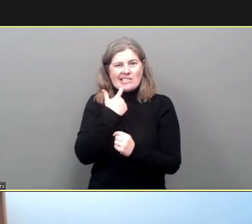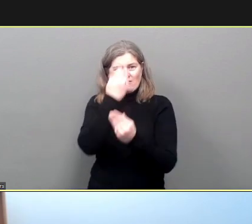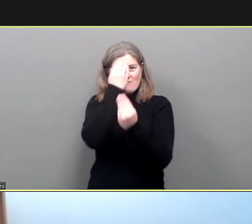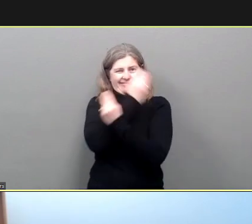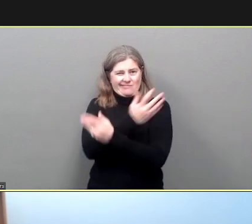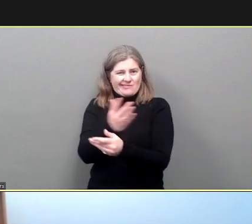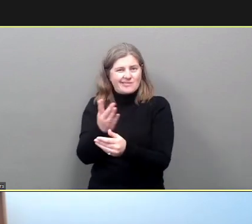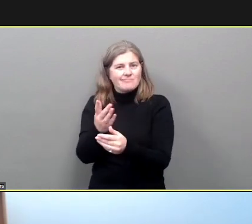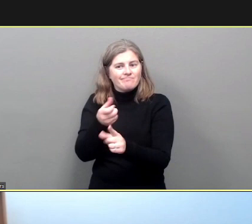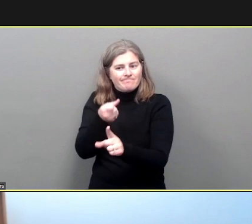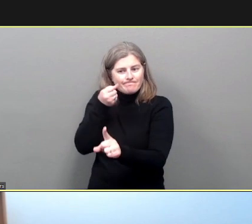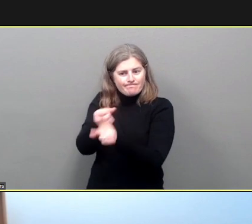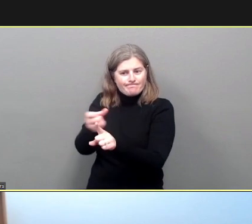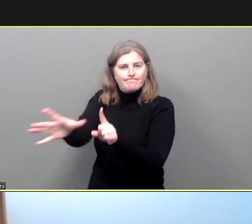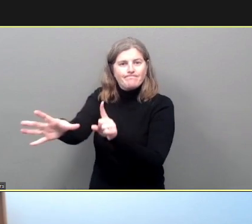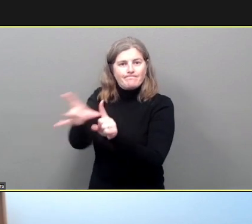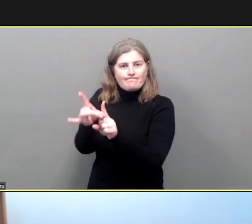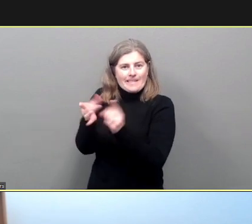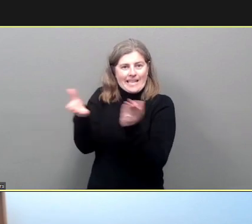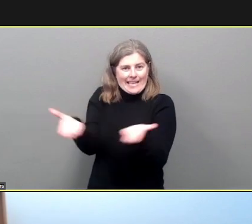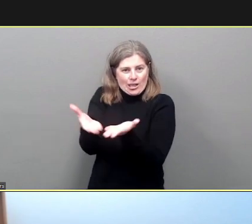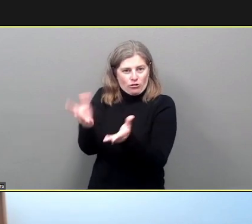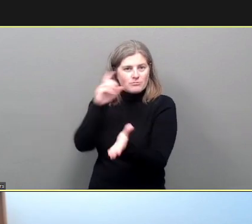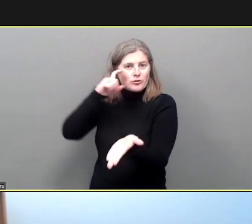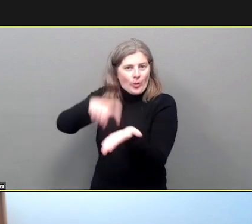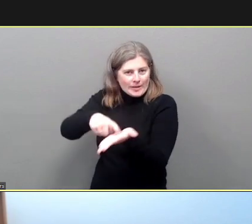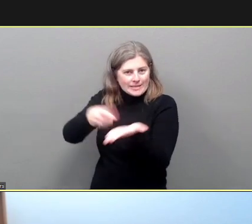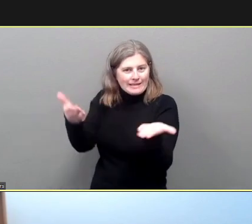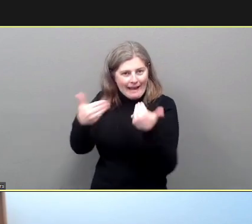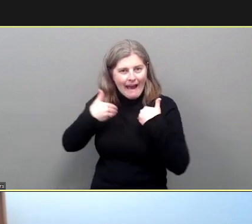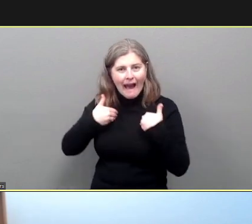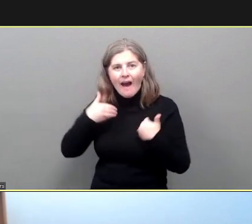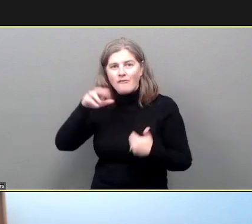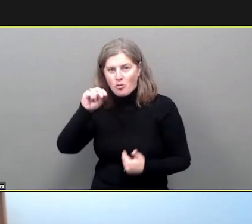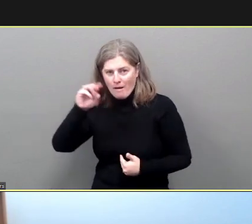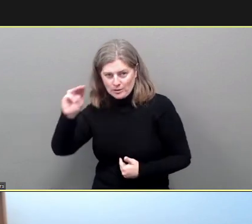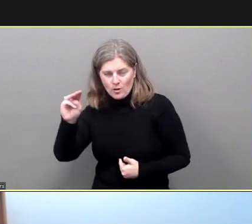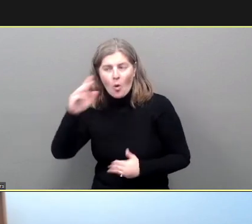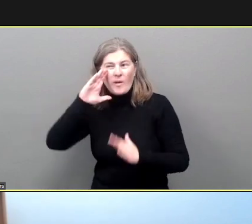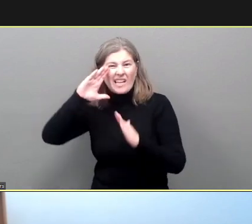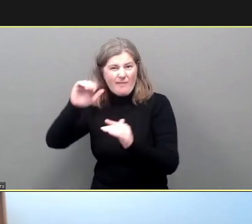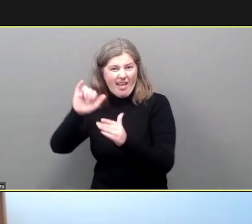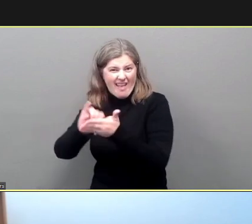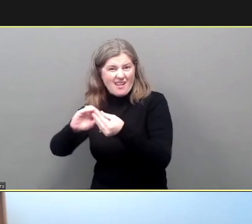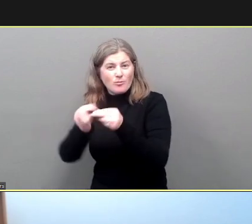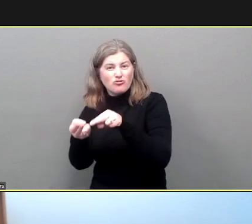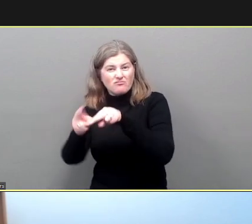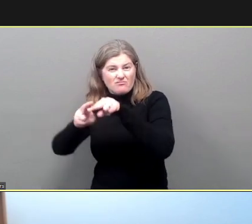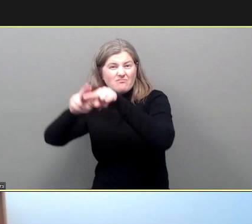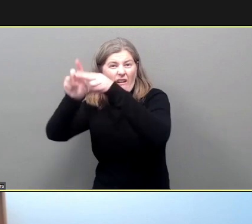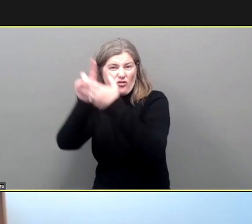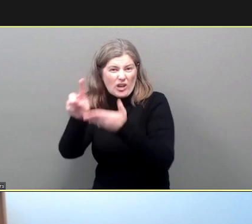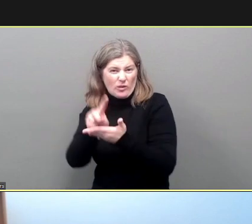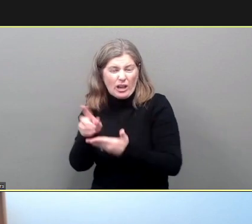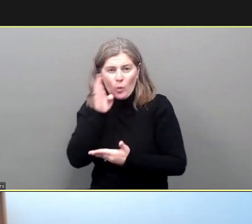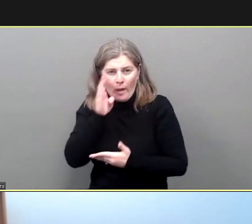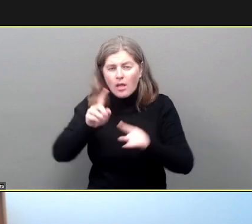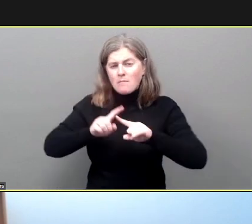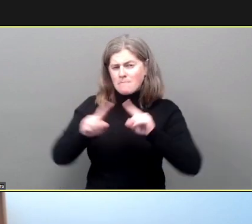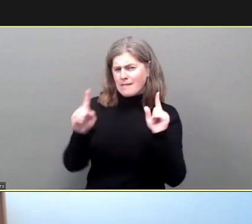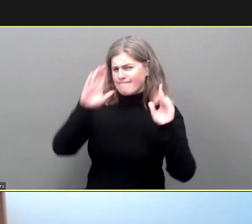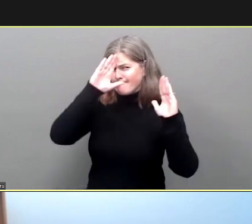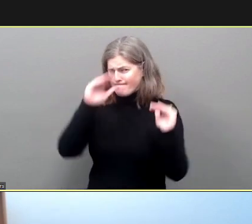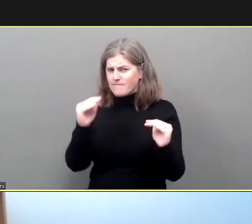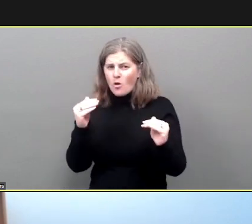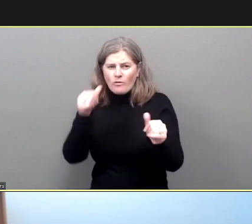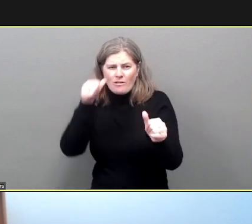first case that was identified here in the state. We do expect that to increase. But again, we do have the tools